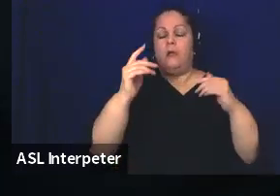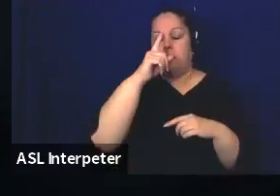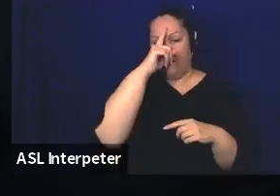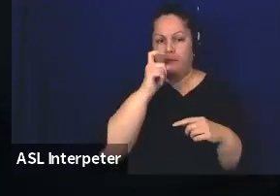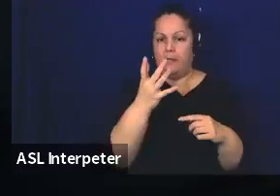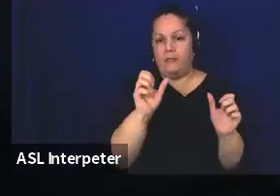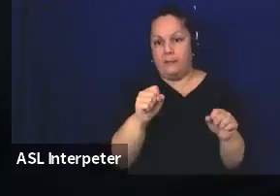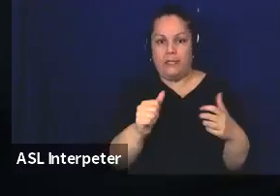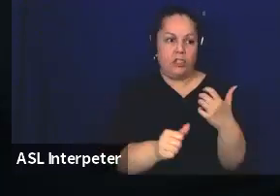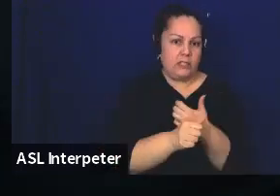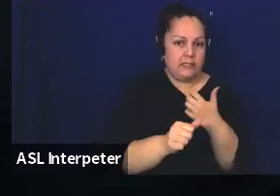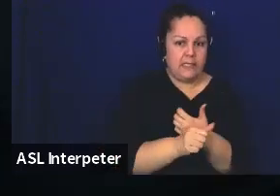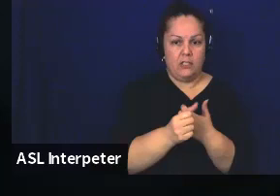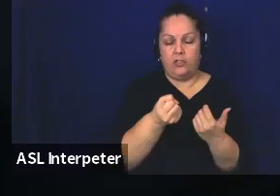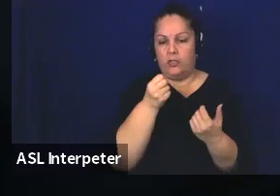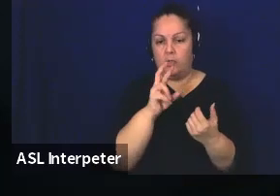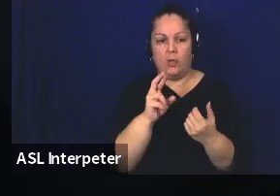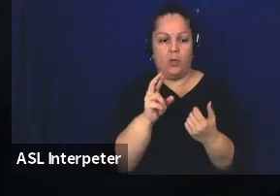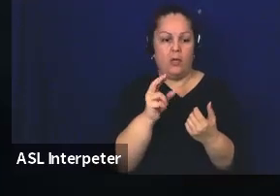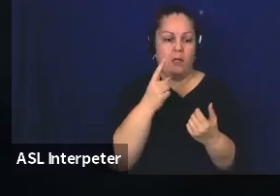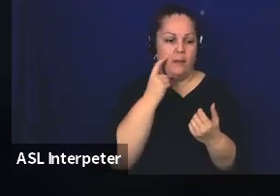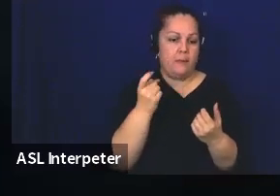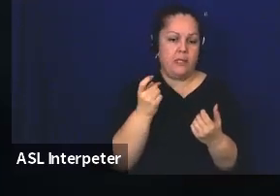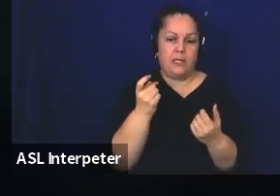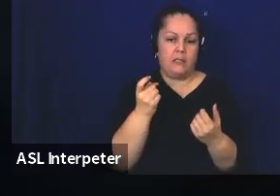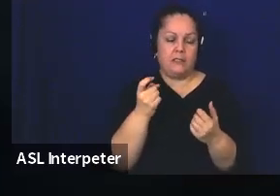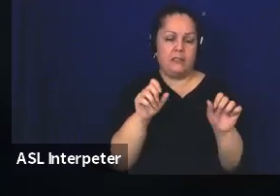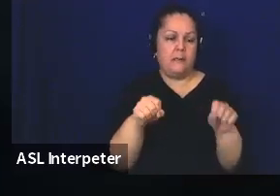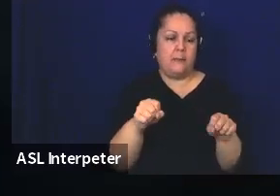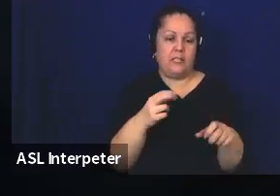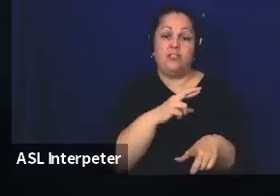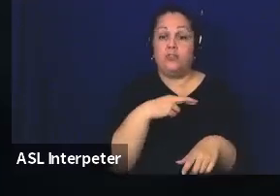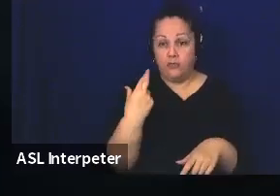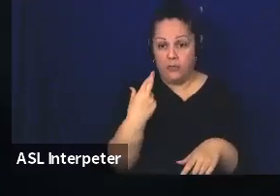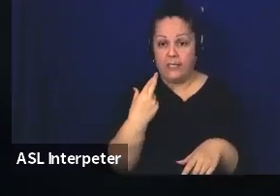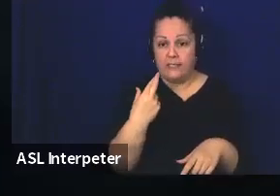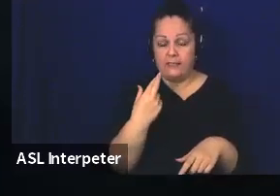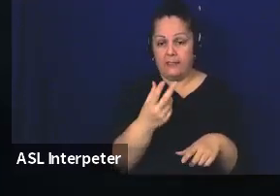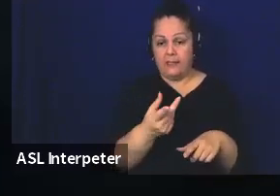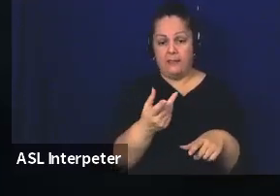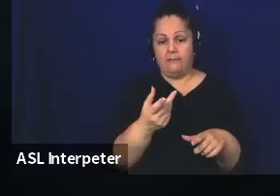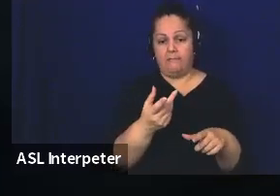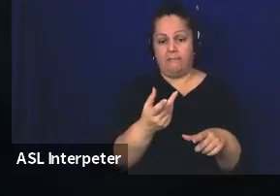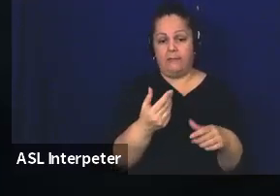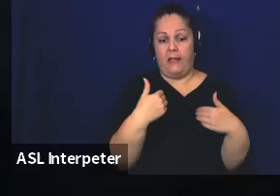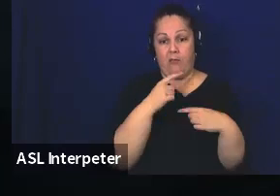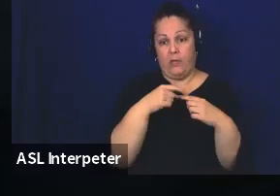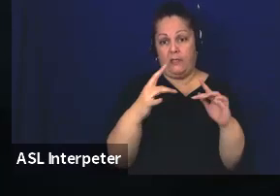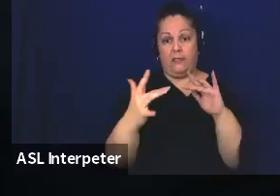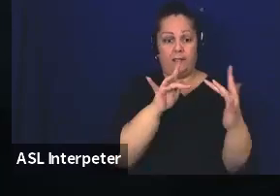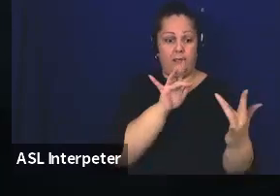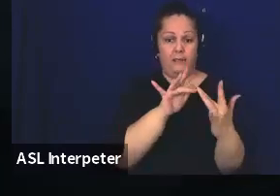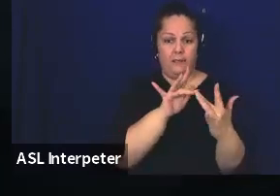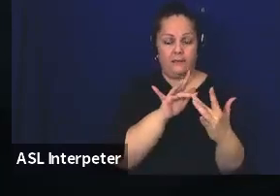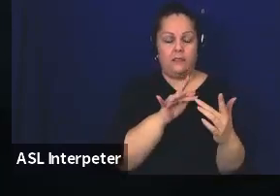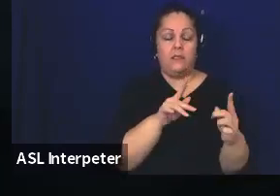the potential danger or because of the potential risks that they're taking and reaching out. The individual